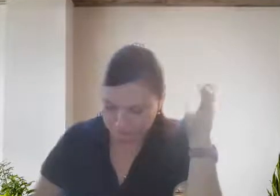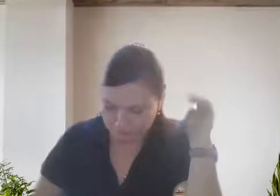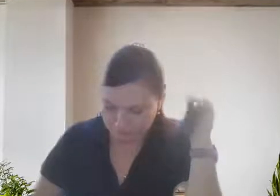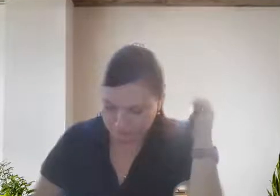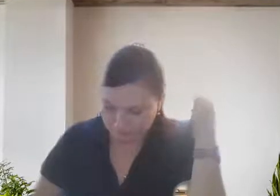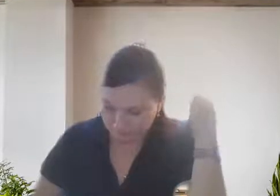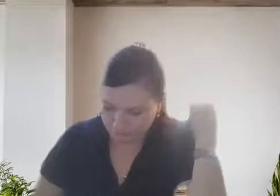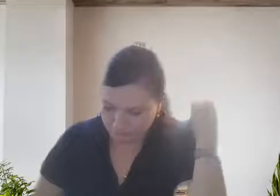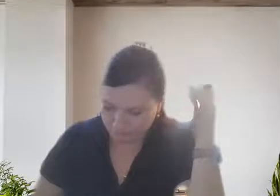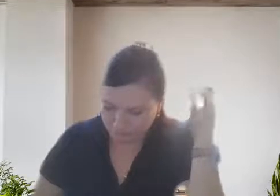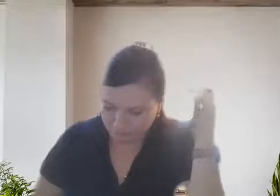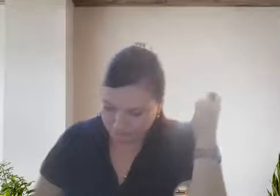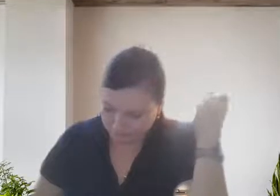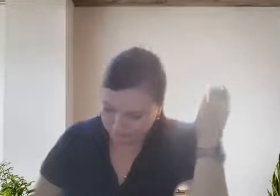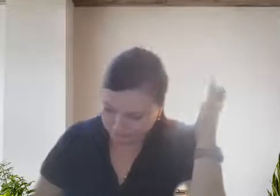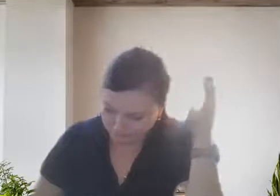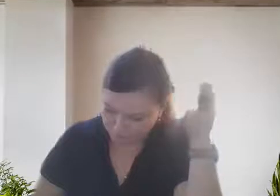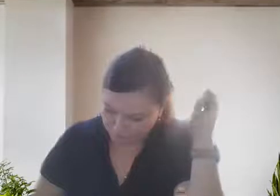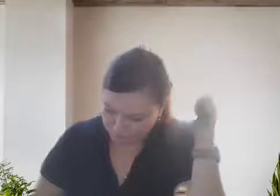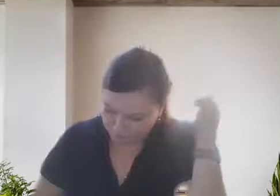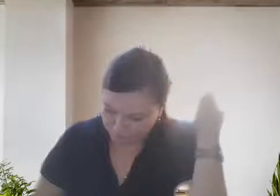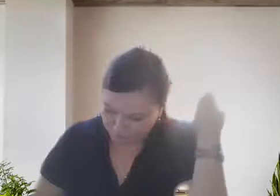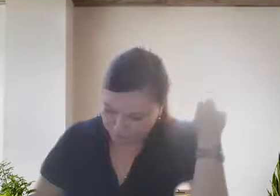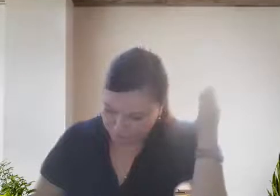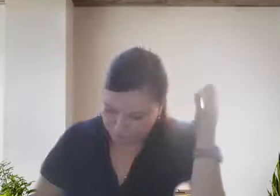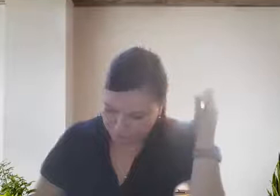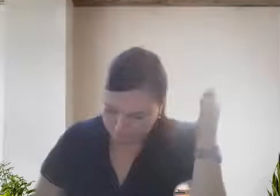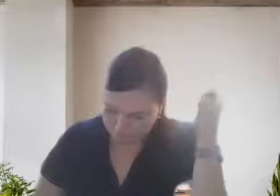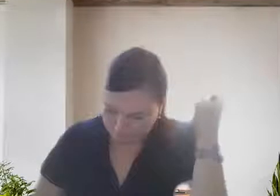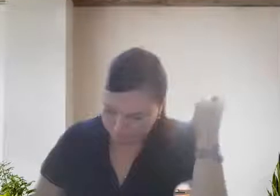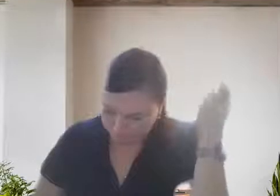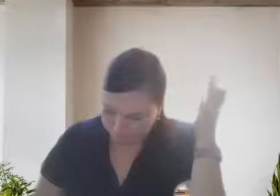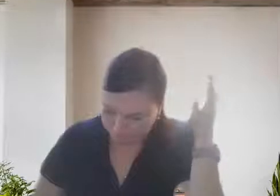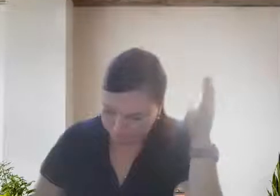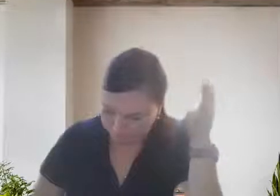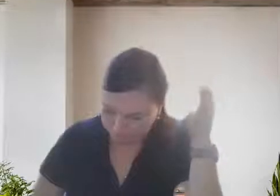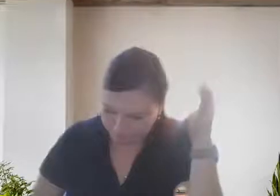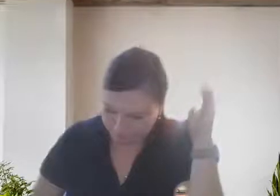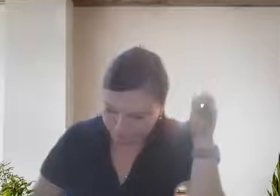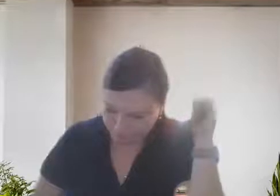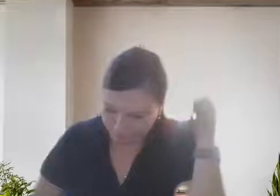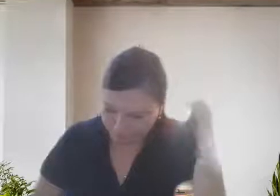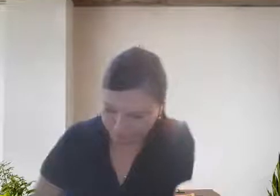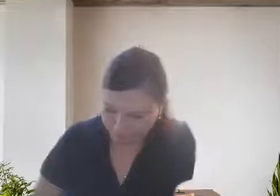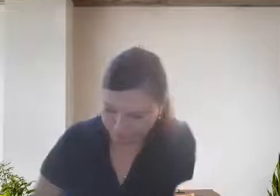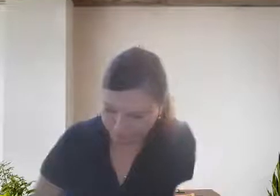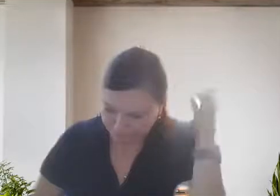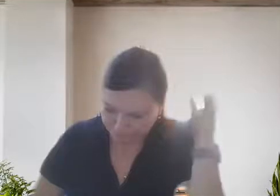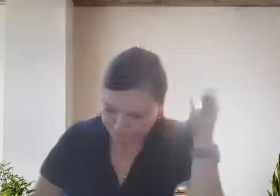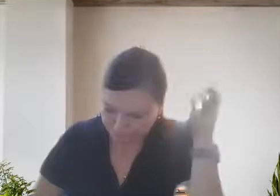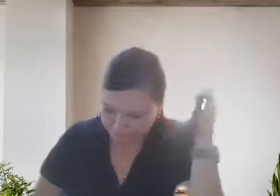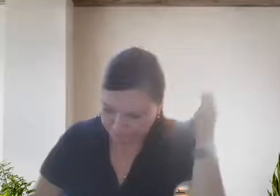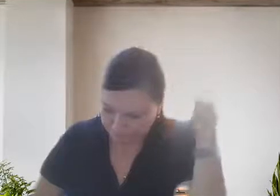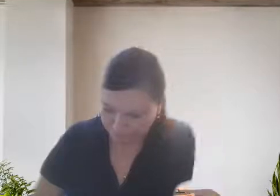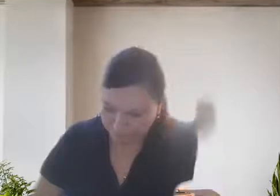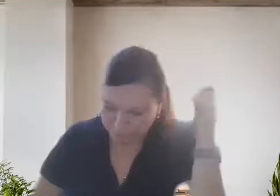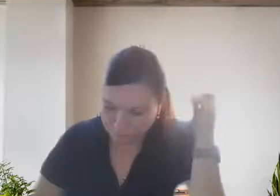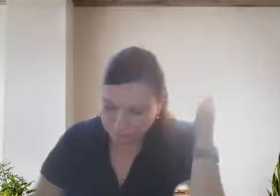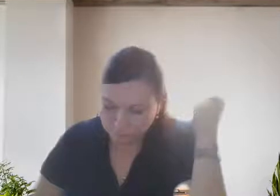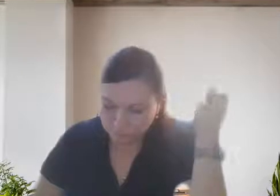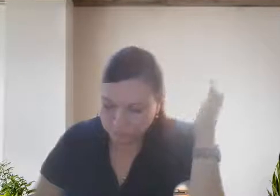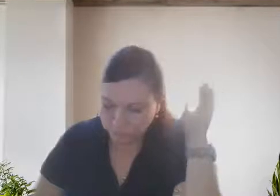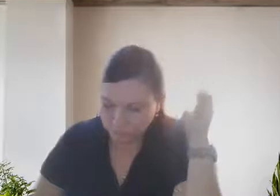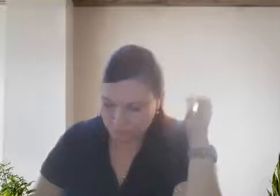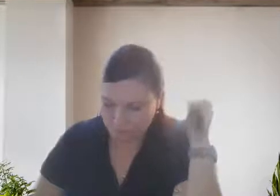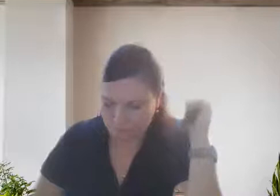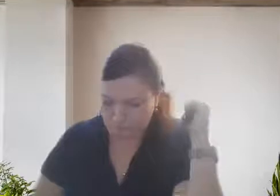run. And then there's a sitting over the top of that is a smart box that has an energy management profile in it that optimizes the cost